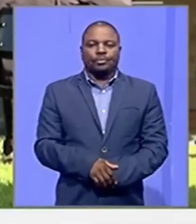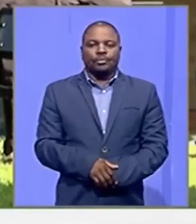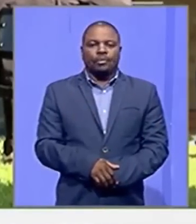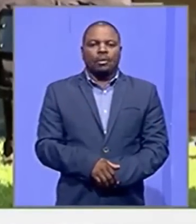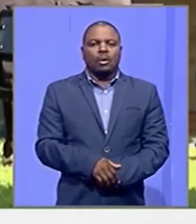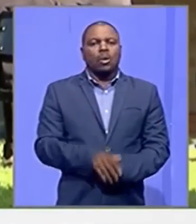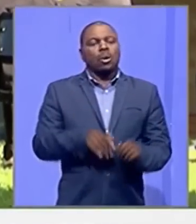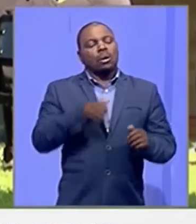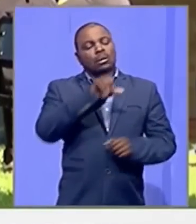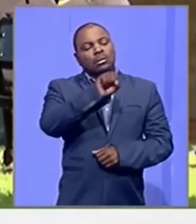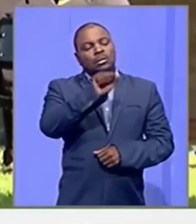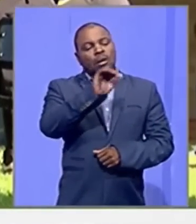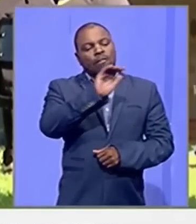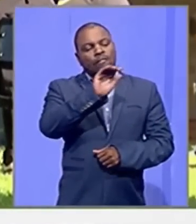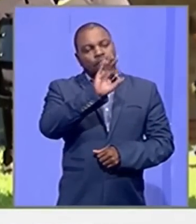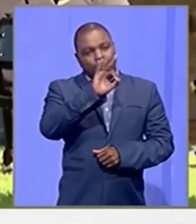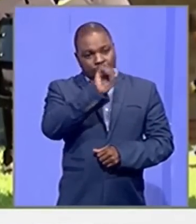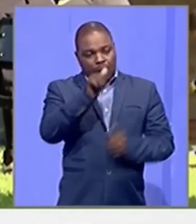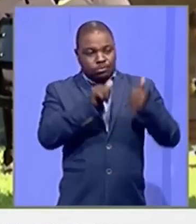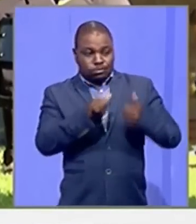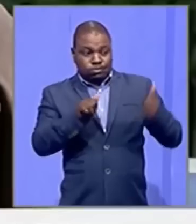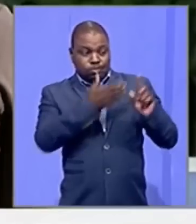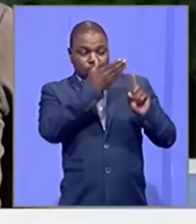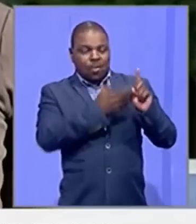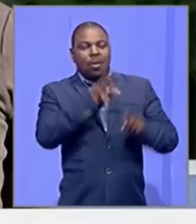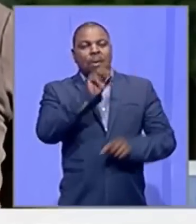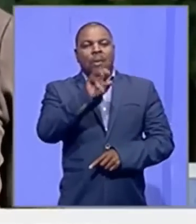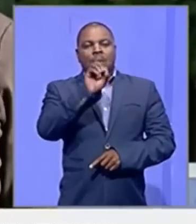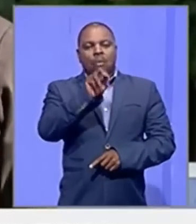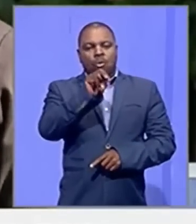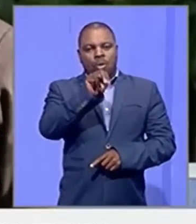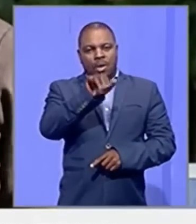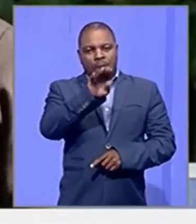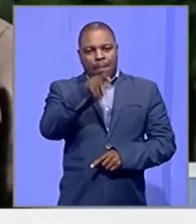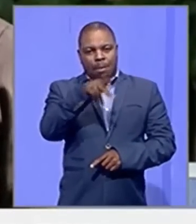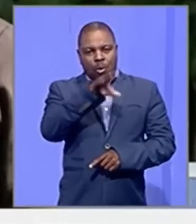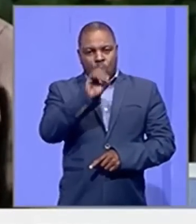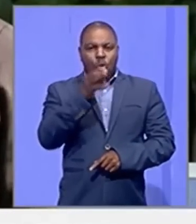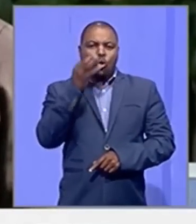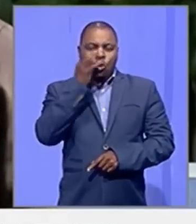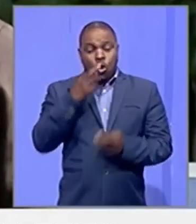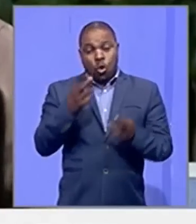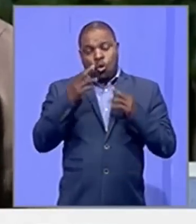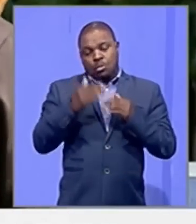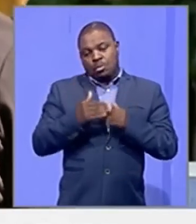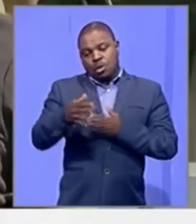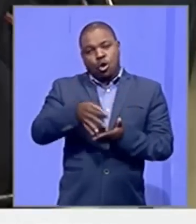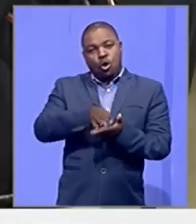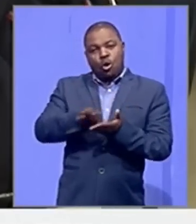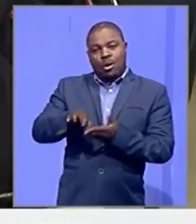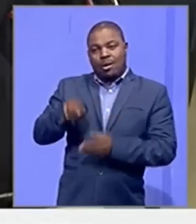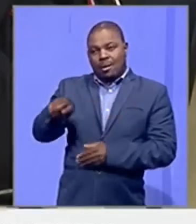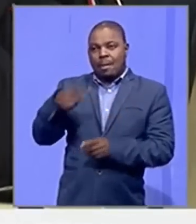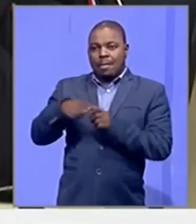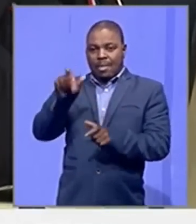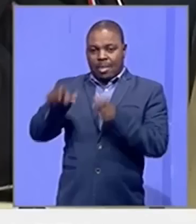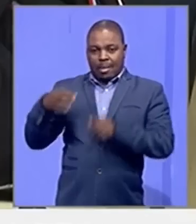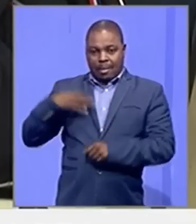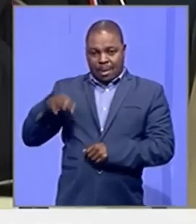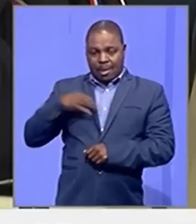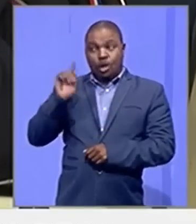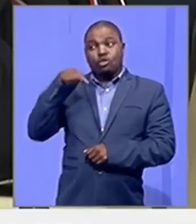Mohlankedi phetiši wa SAFA Lydia Munyepao o re ba holofela go rarolla mathata a dikontraka tša dibapadi tša banyana